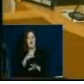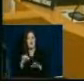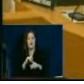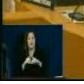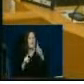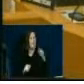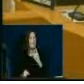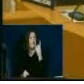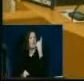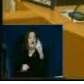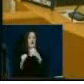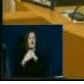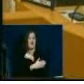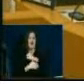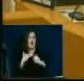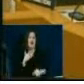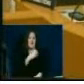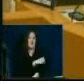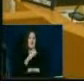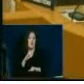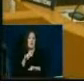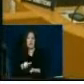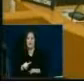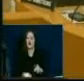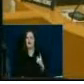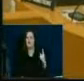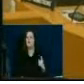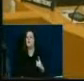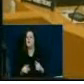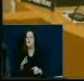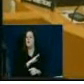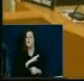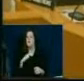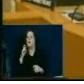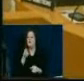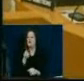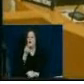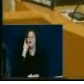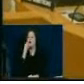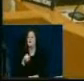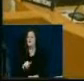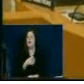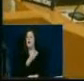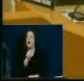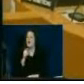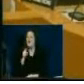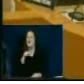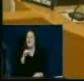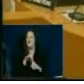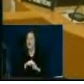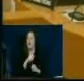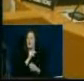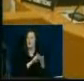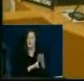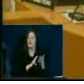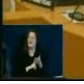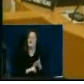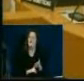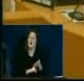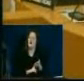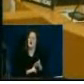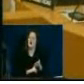only ones in the county that have the power to do that. I want this board to understand that. And they voted, and the